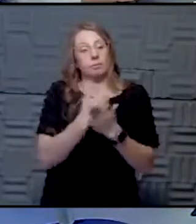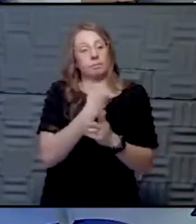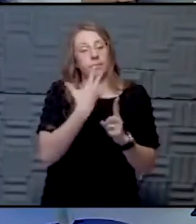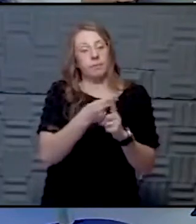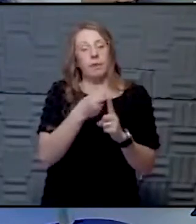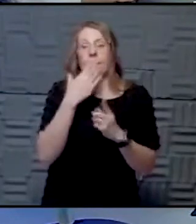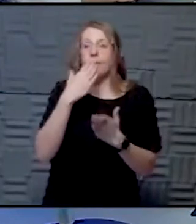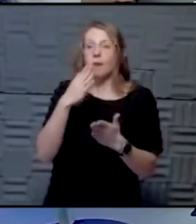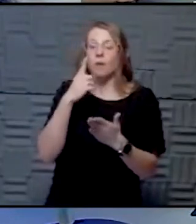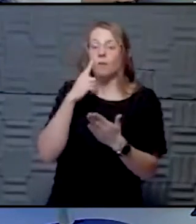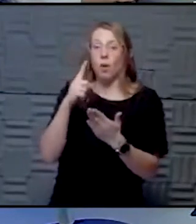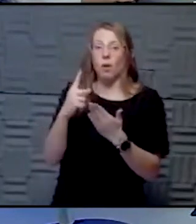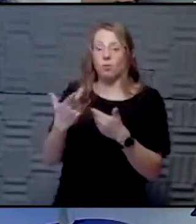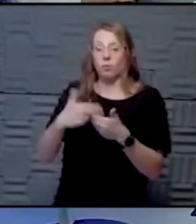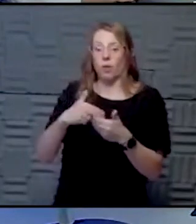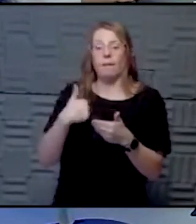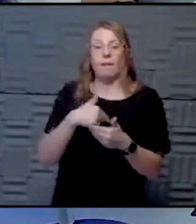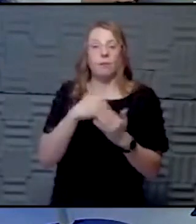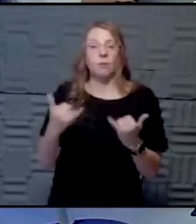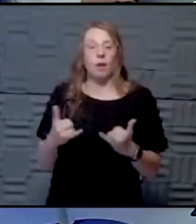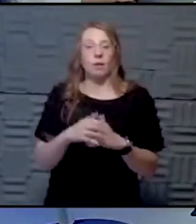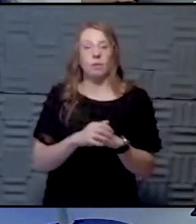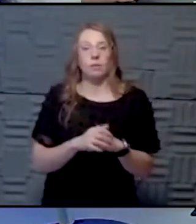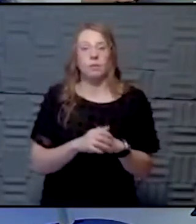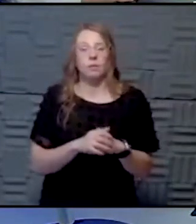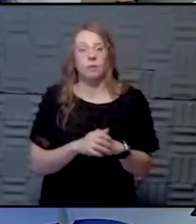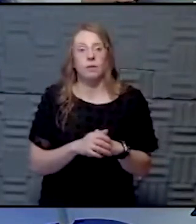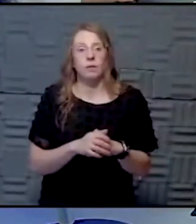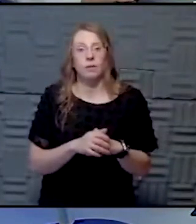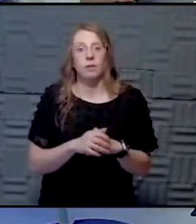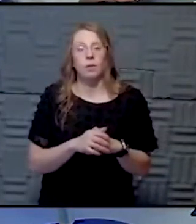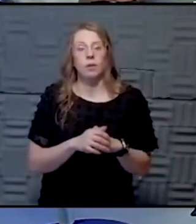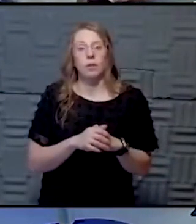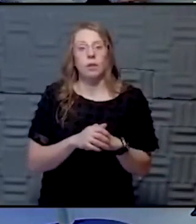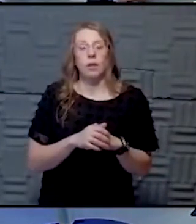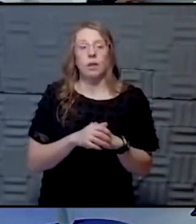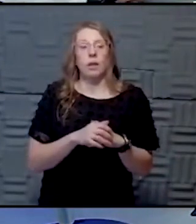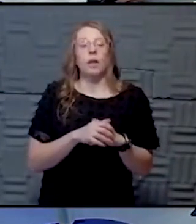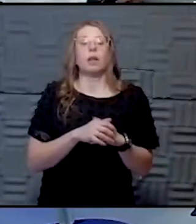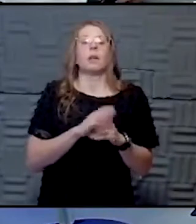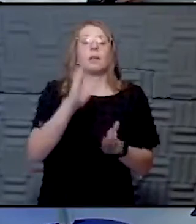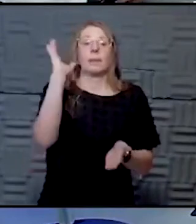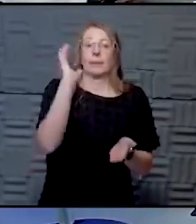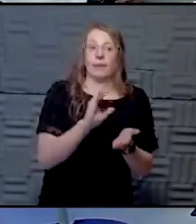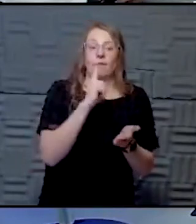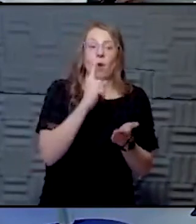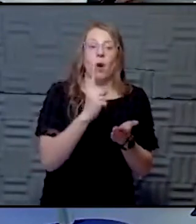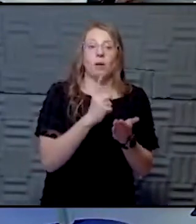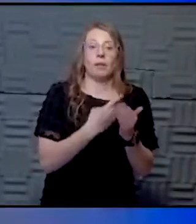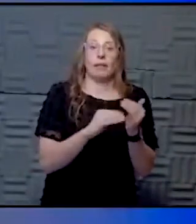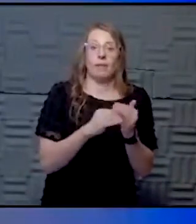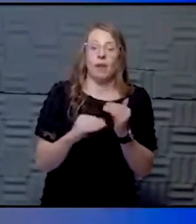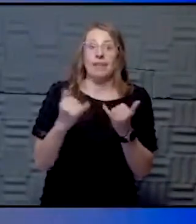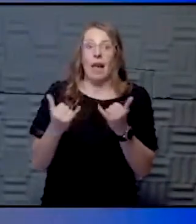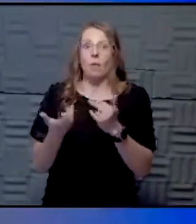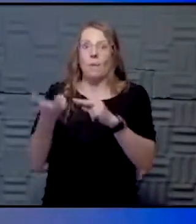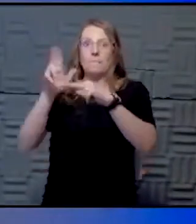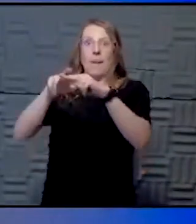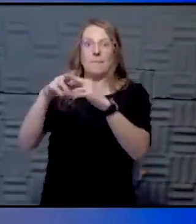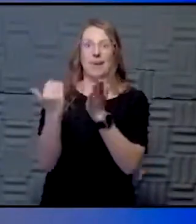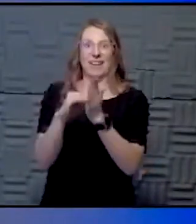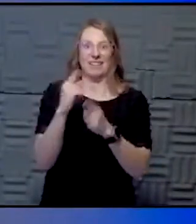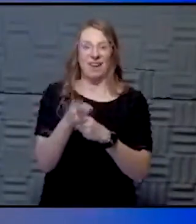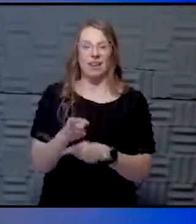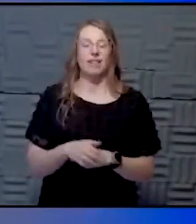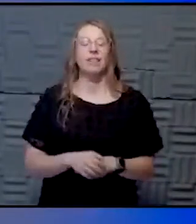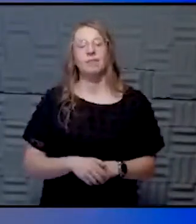coming on the program today. It's always a pleasure to have you. You guys were down into some deliveries initially, but now things have kind of popped back up, right? Yeah. So,